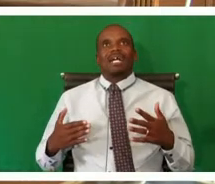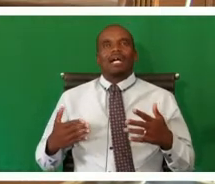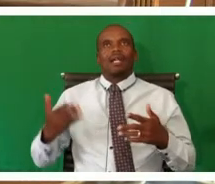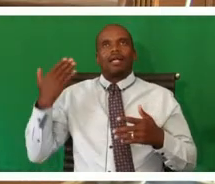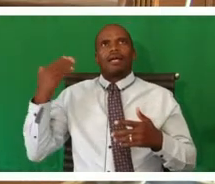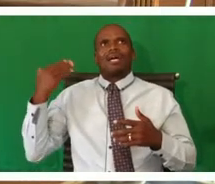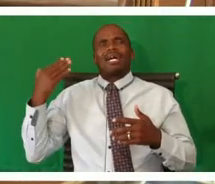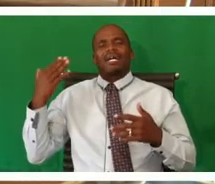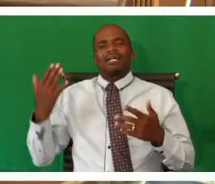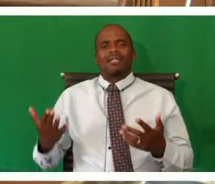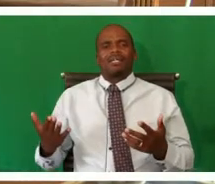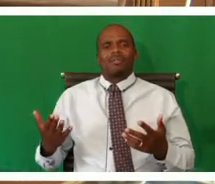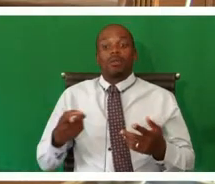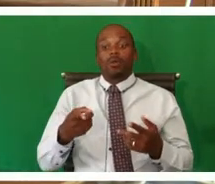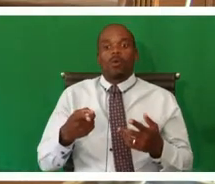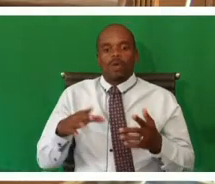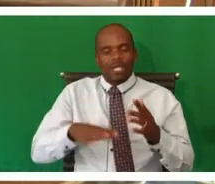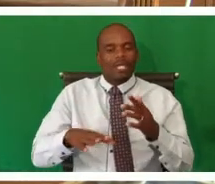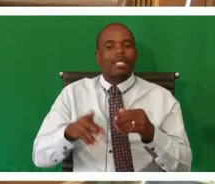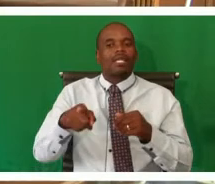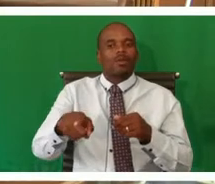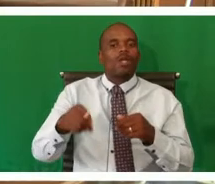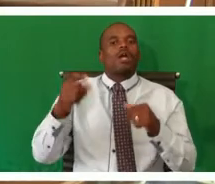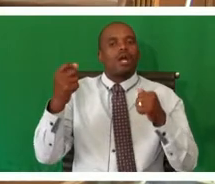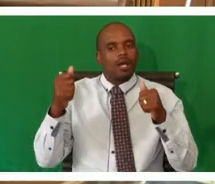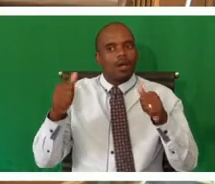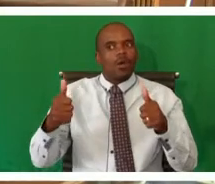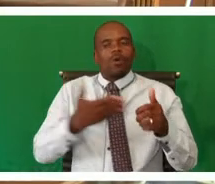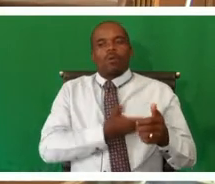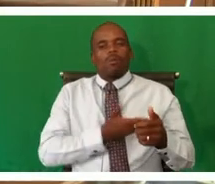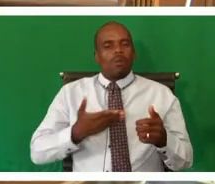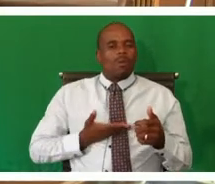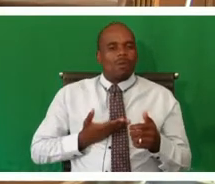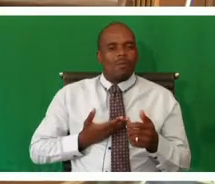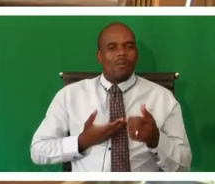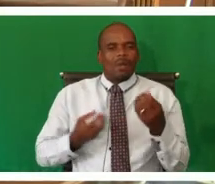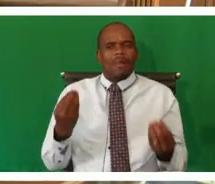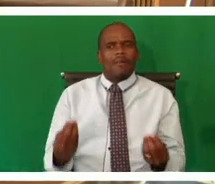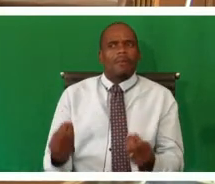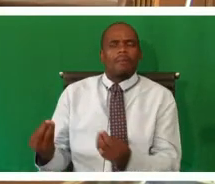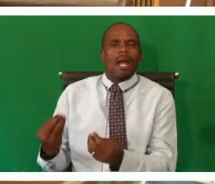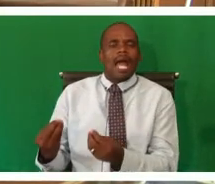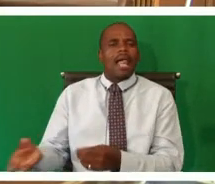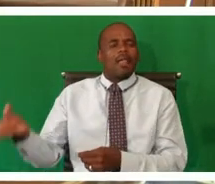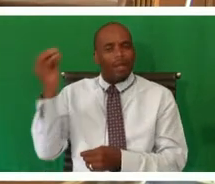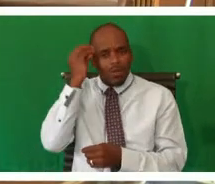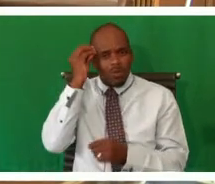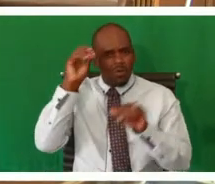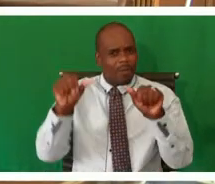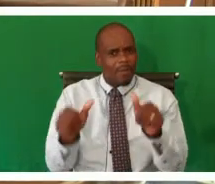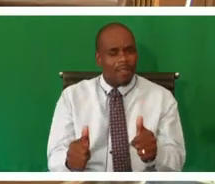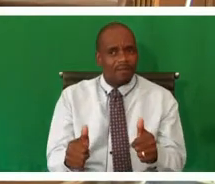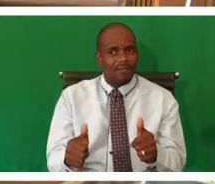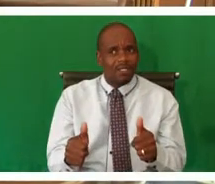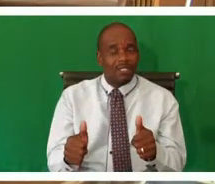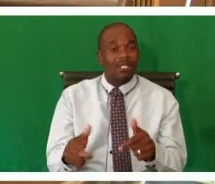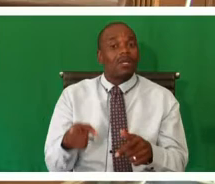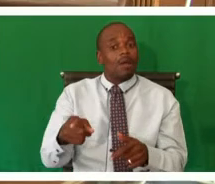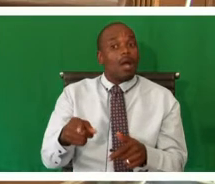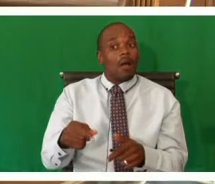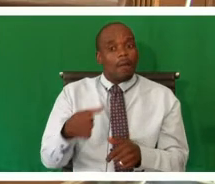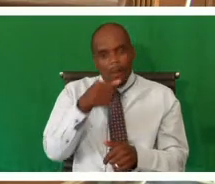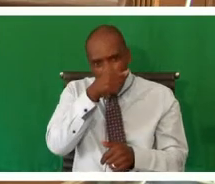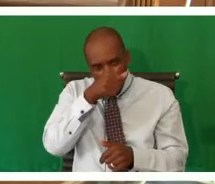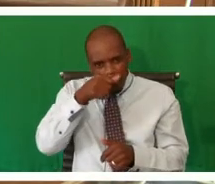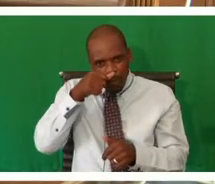Bomme bana bohle e be neng kutwa hantle bana ba tsubang nyaope ba rekisang dintho tsa lona ba